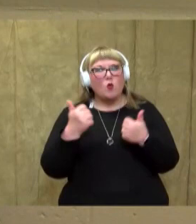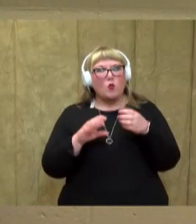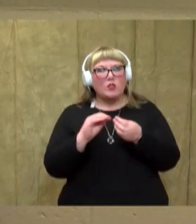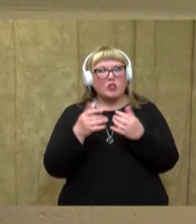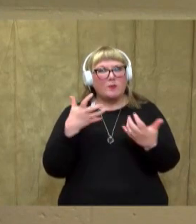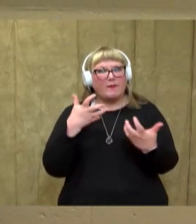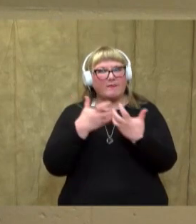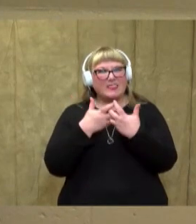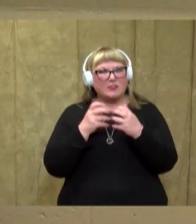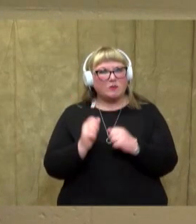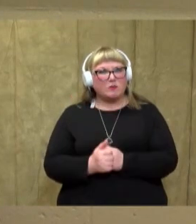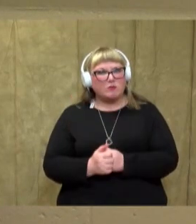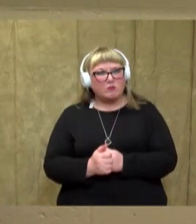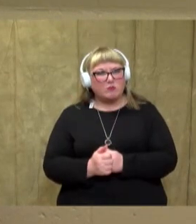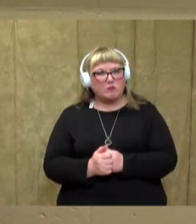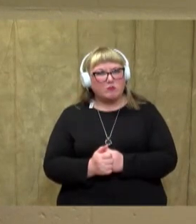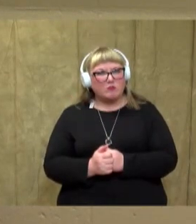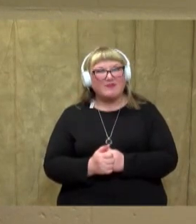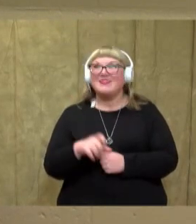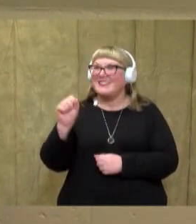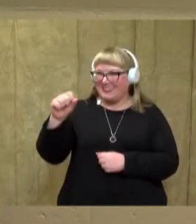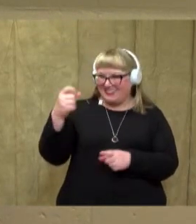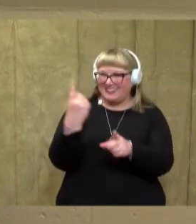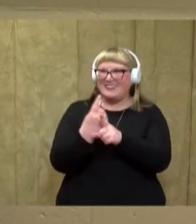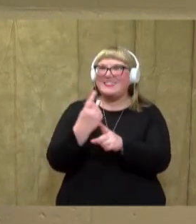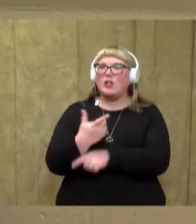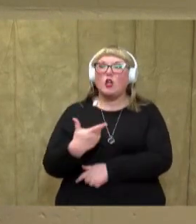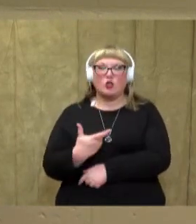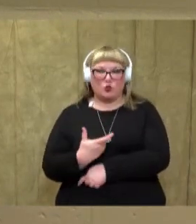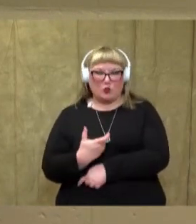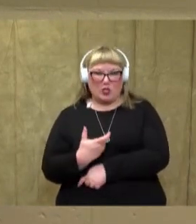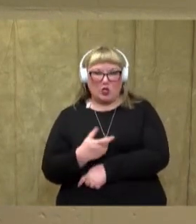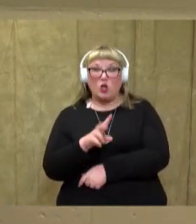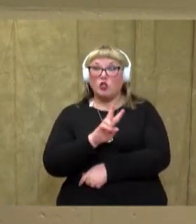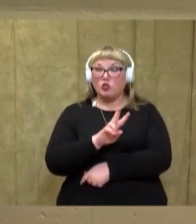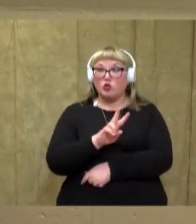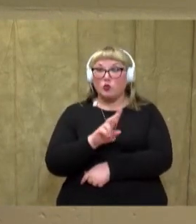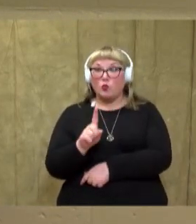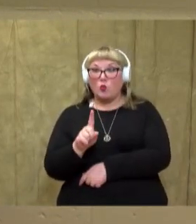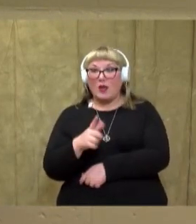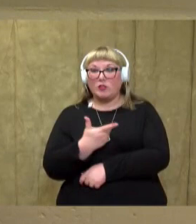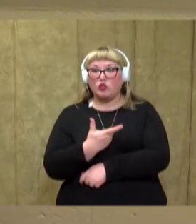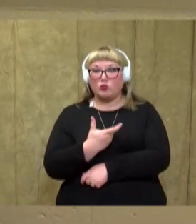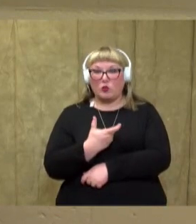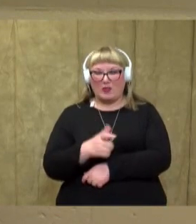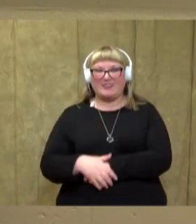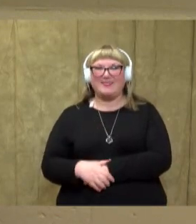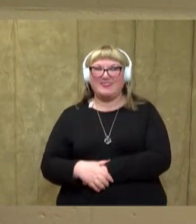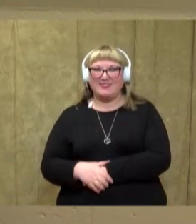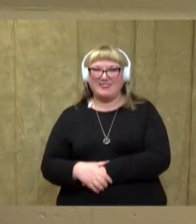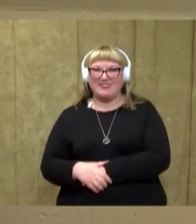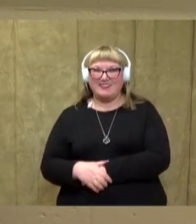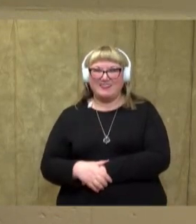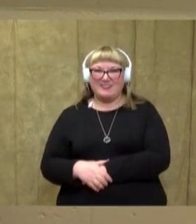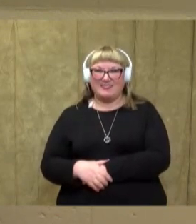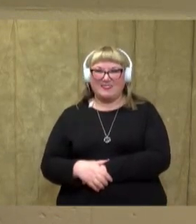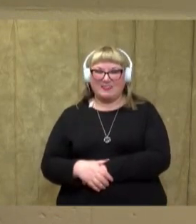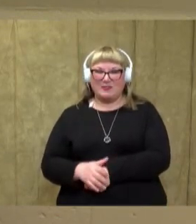that spot? You're right, 21 has a 2 in the tens place and a 1 in the ones